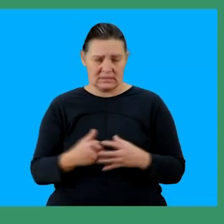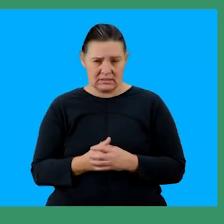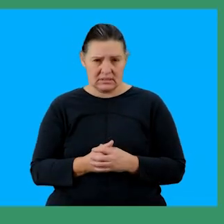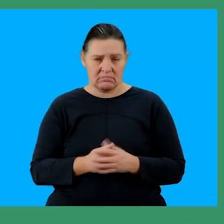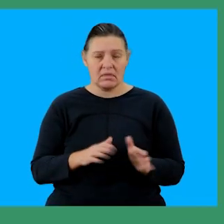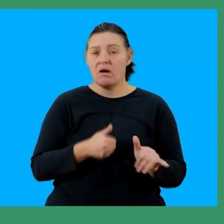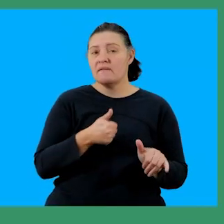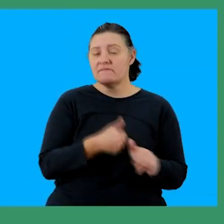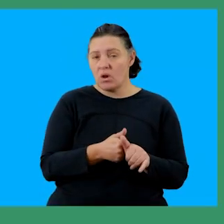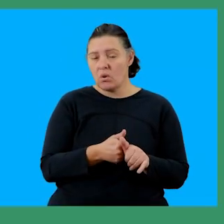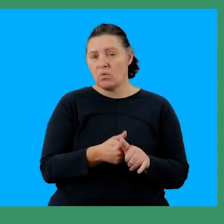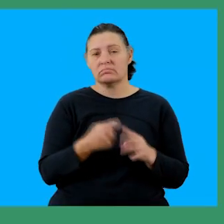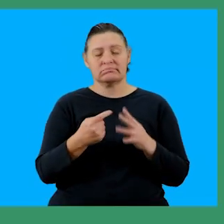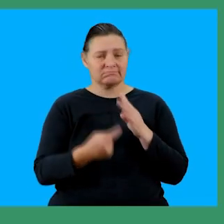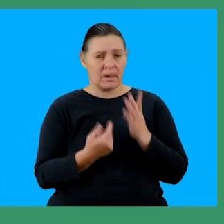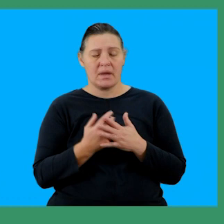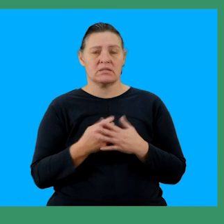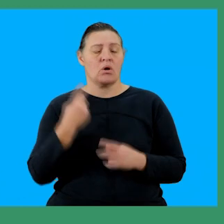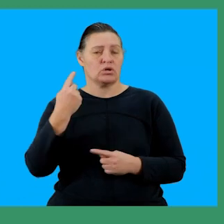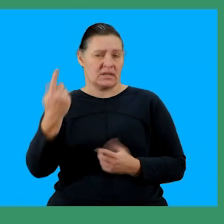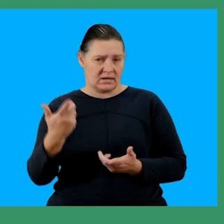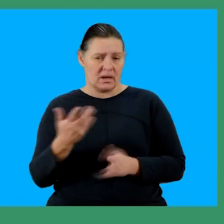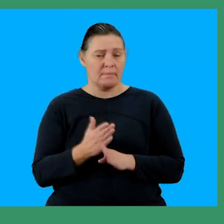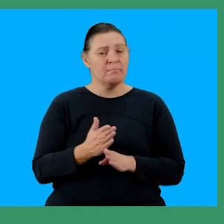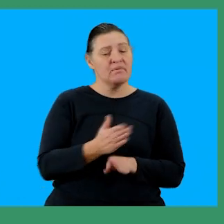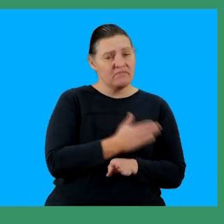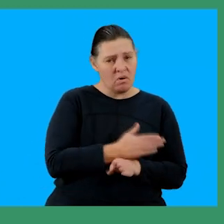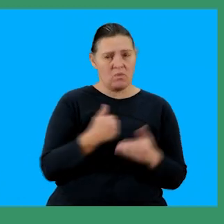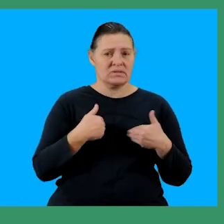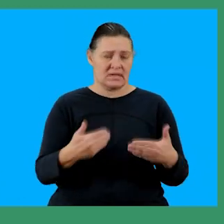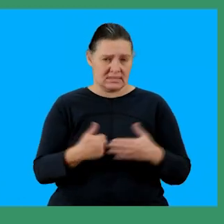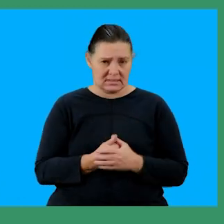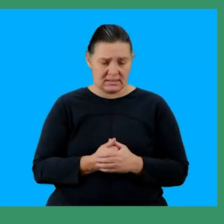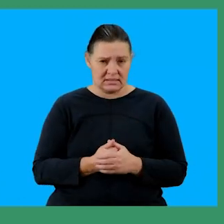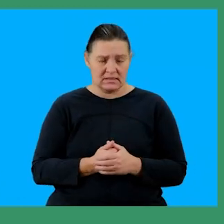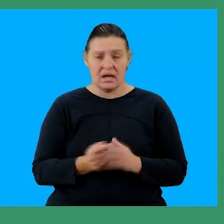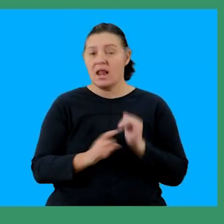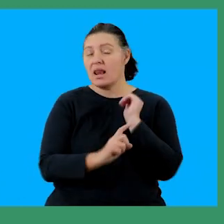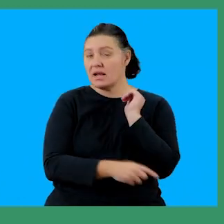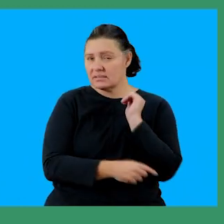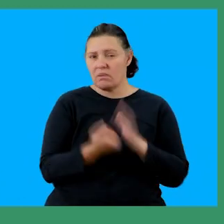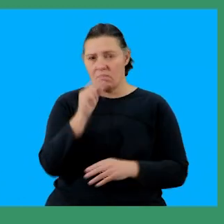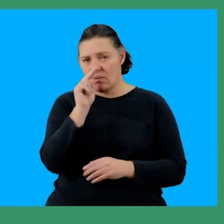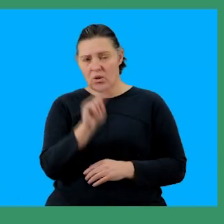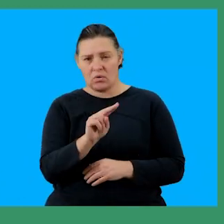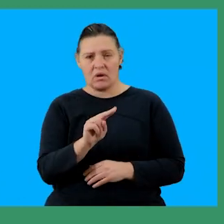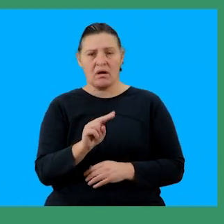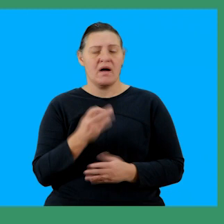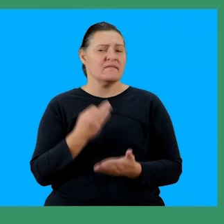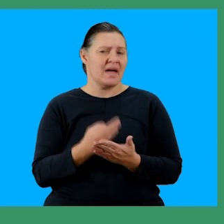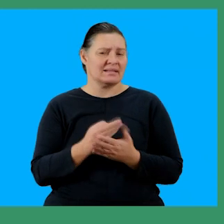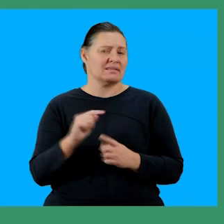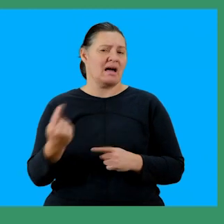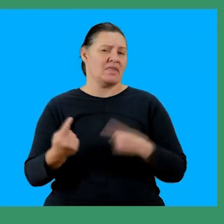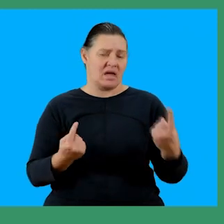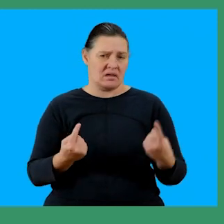a business, followed by the aspects that must be considered before startup. And lastly, we'll look at